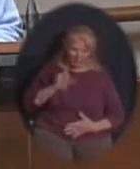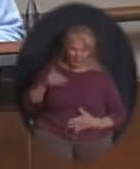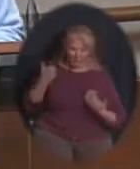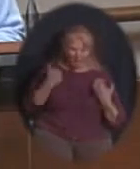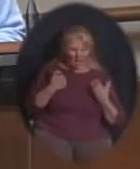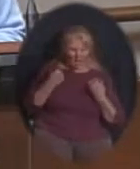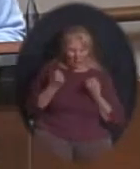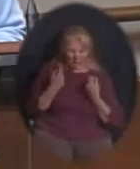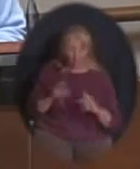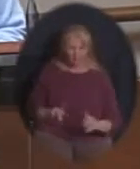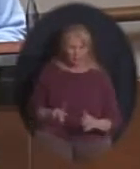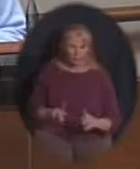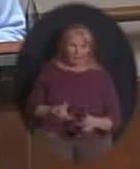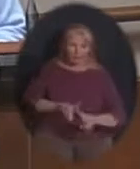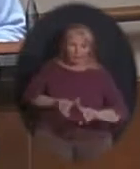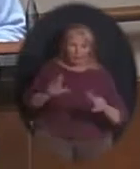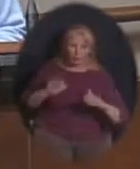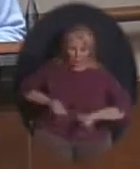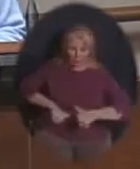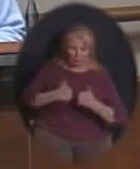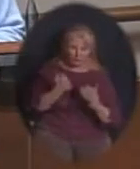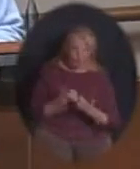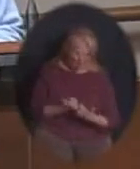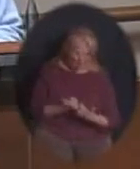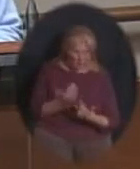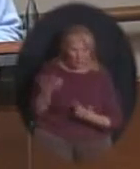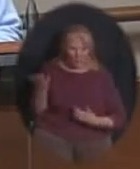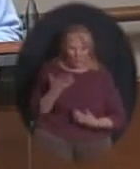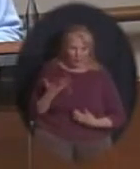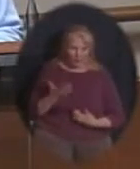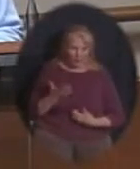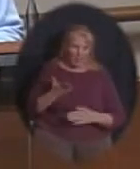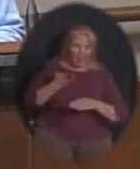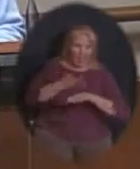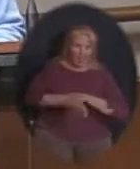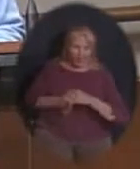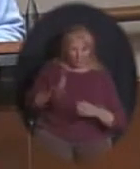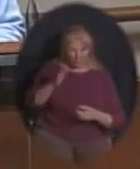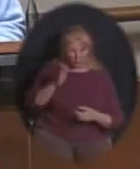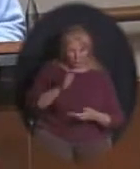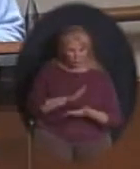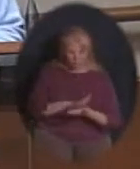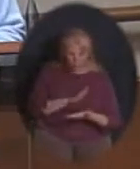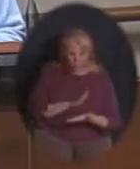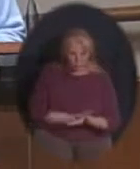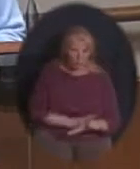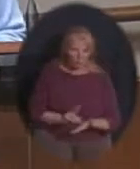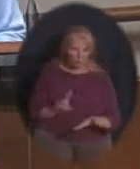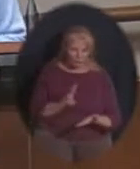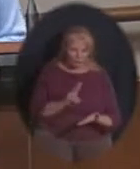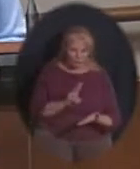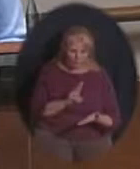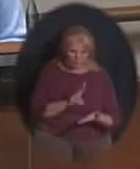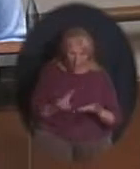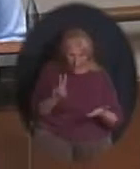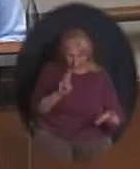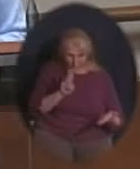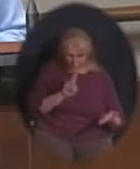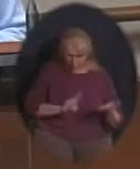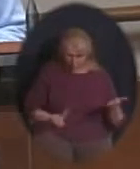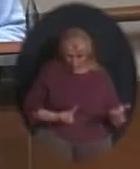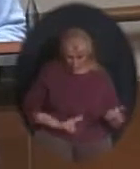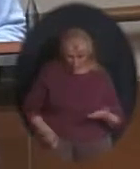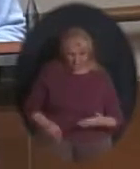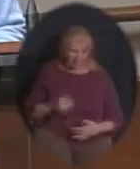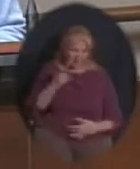the challenge for her has been staying after school for an hour twice a week, when she'd rather be at home, having an after-school snack